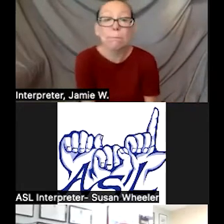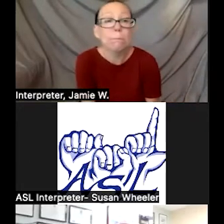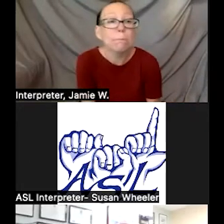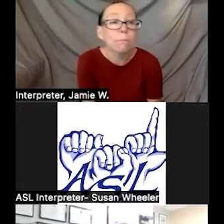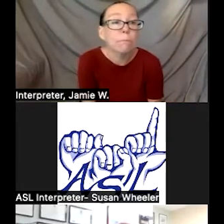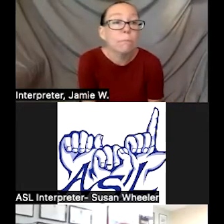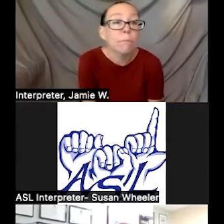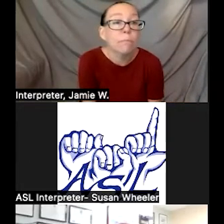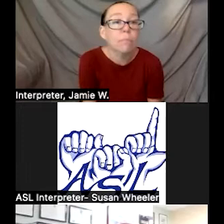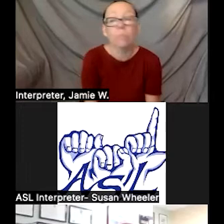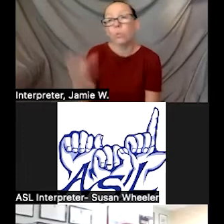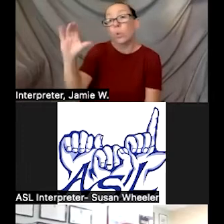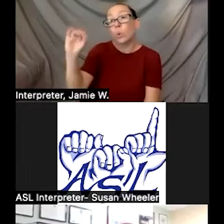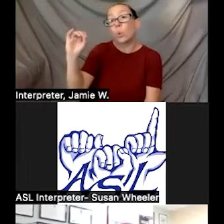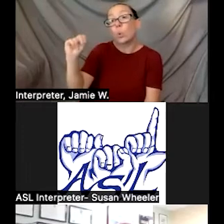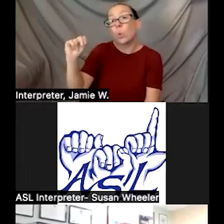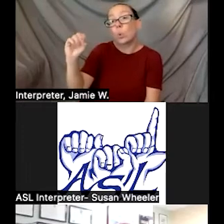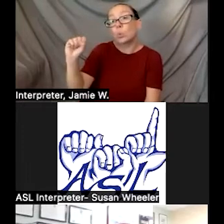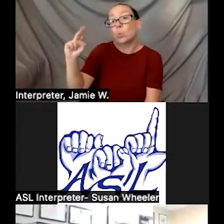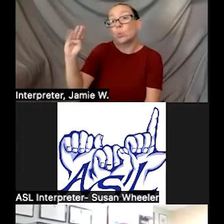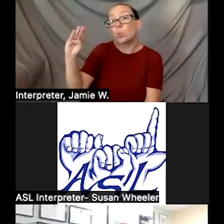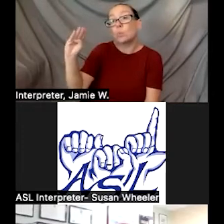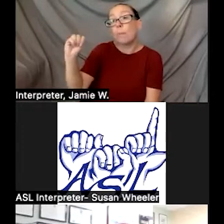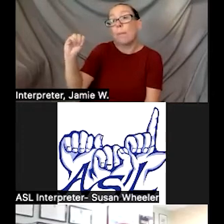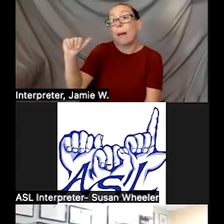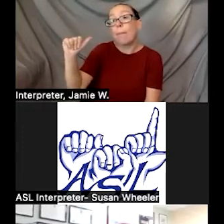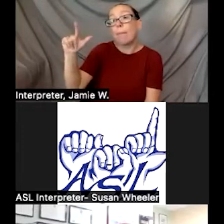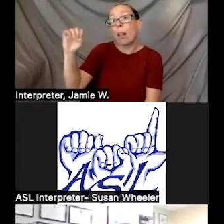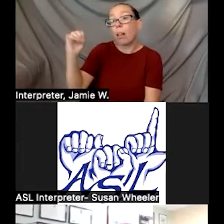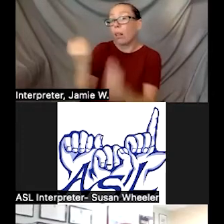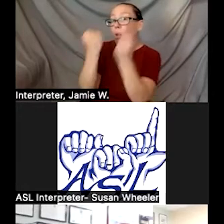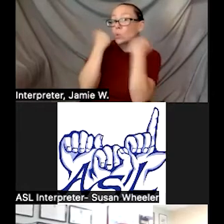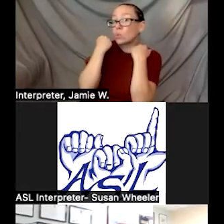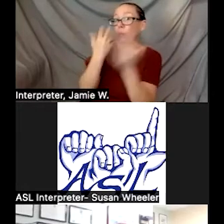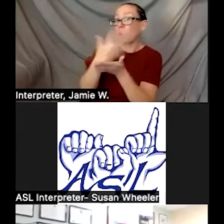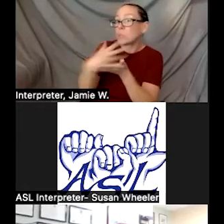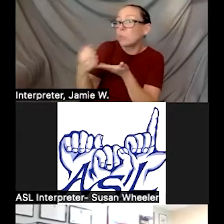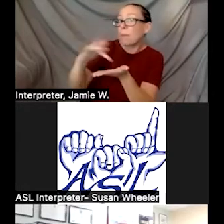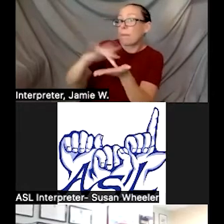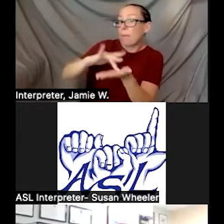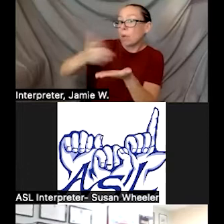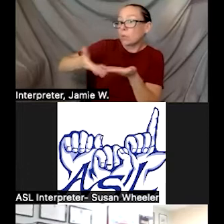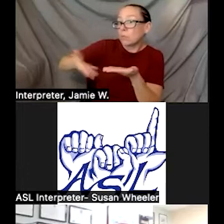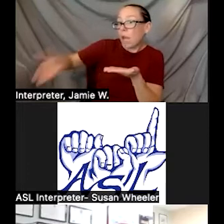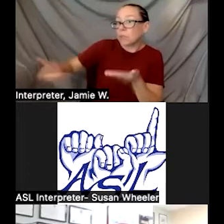Consumable medical supplies, federal, state, and local resources.